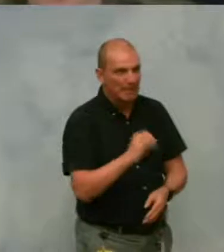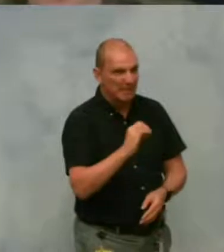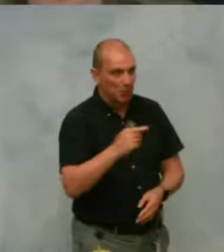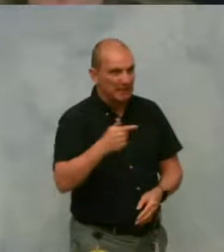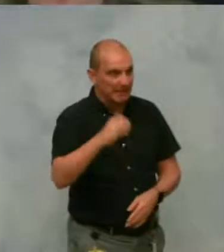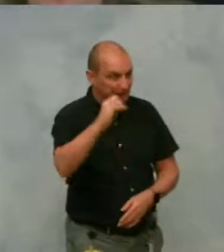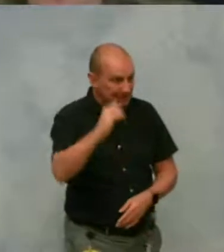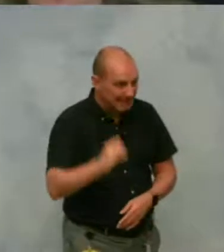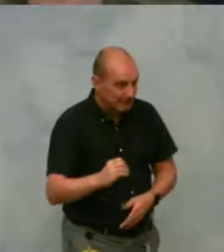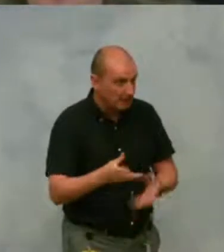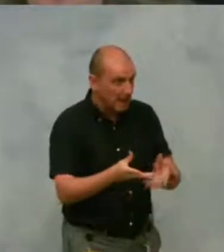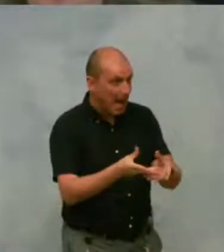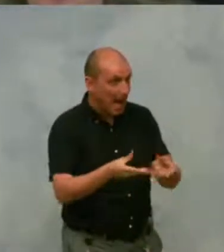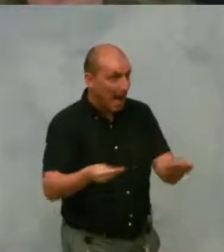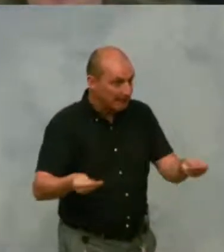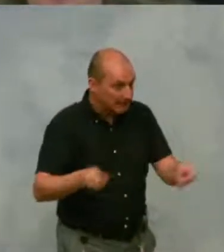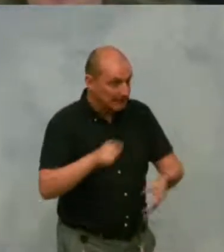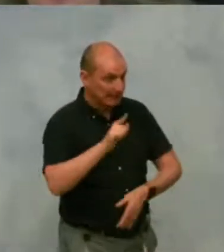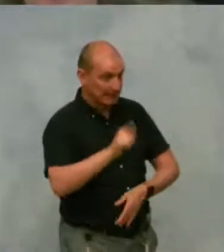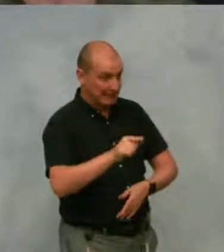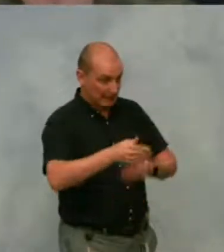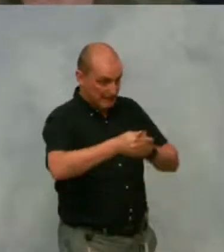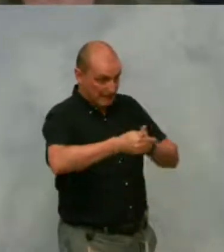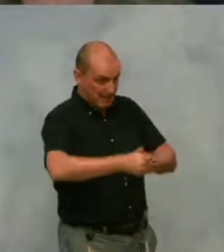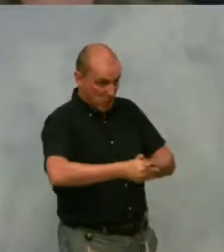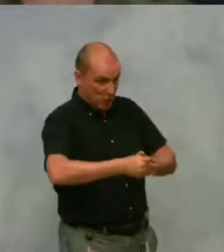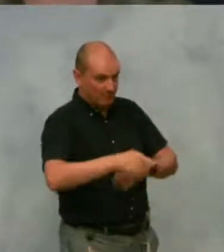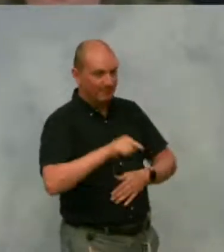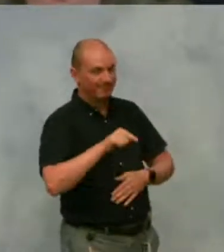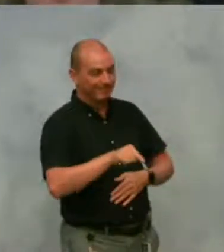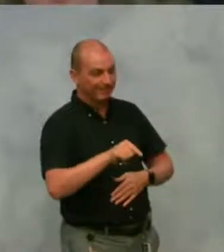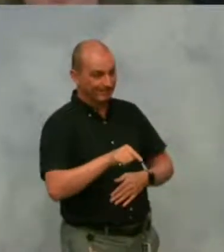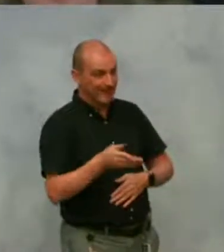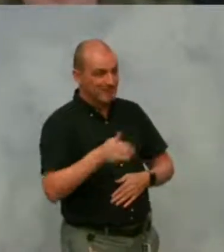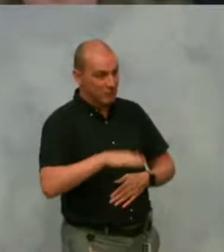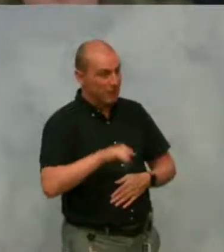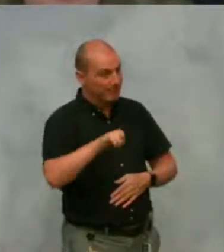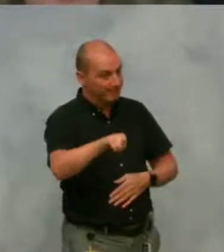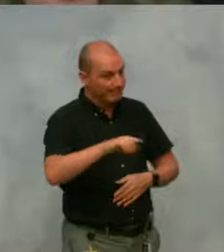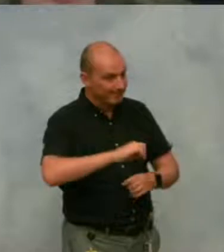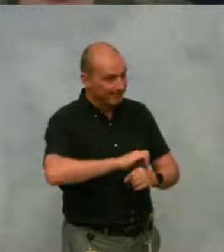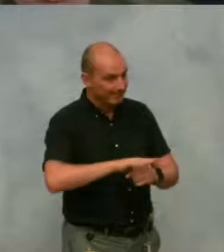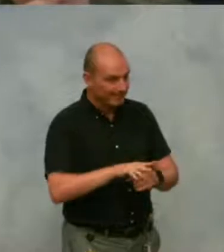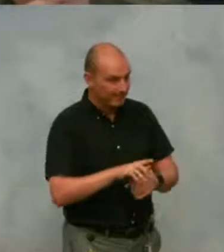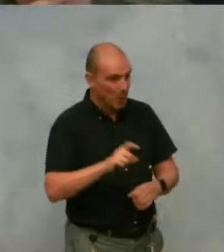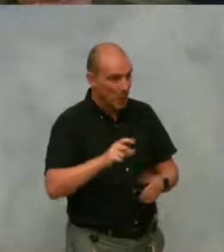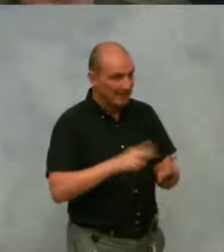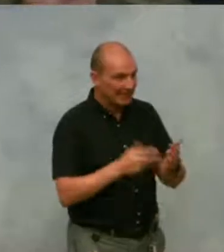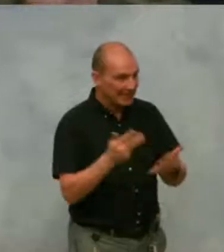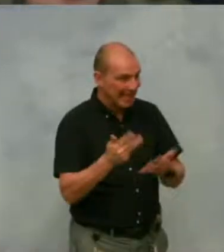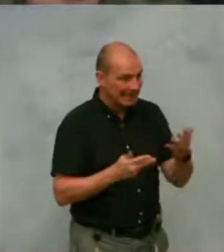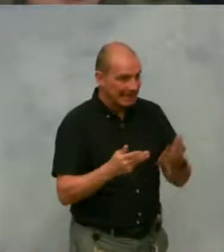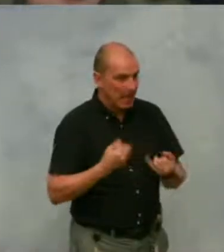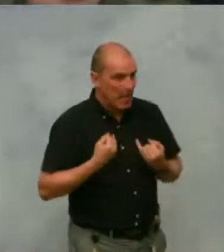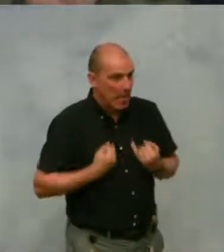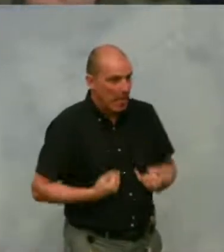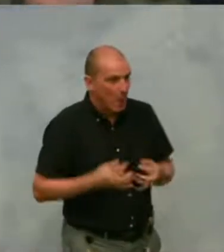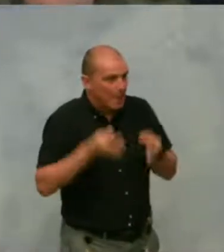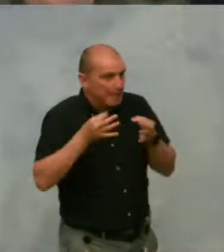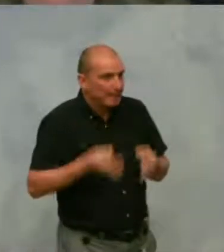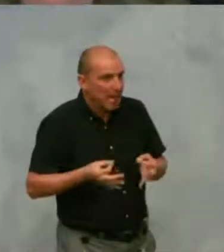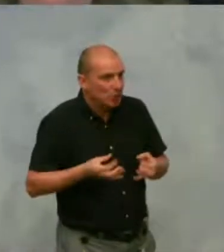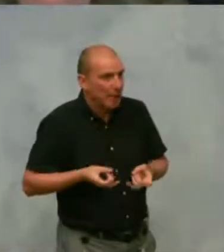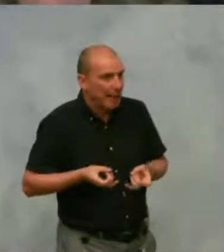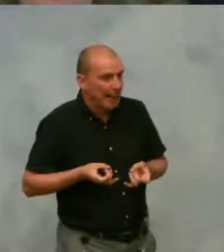1.07% of the absence in that period were accounted for through COVID-19 sickness or special leave. As you would